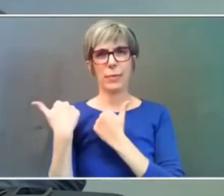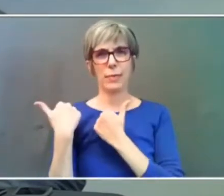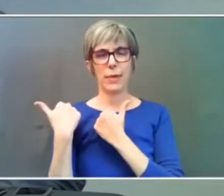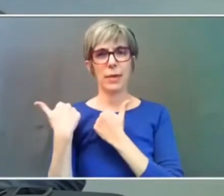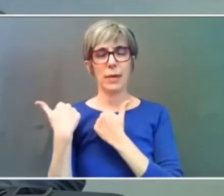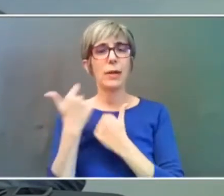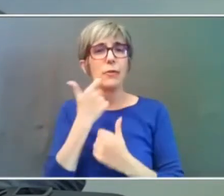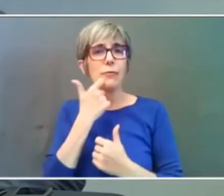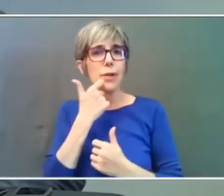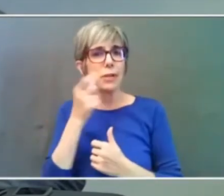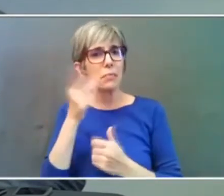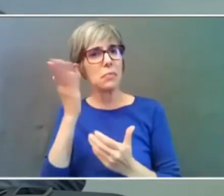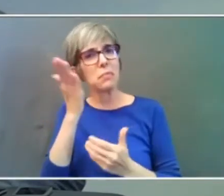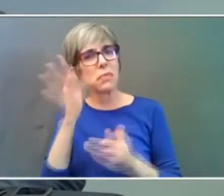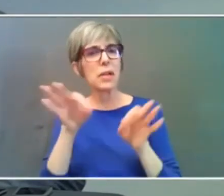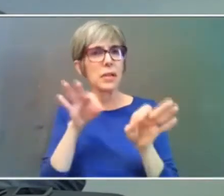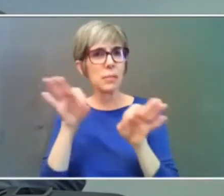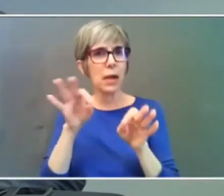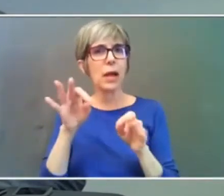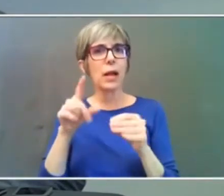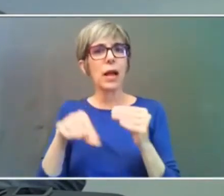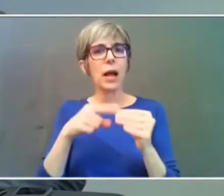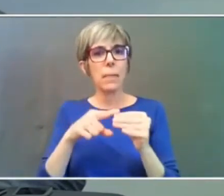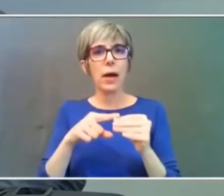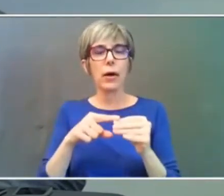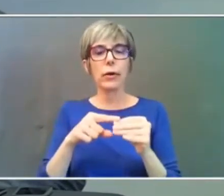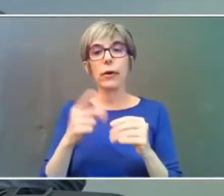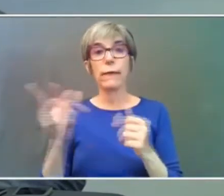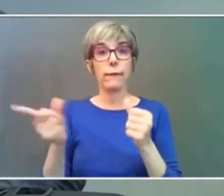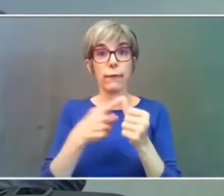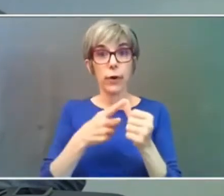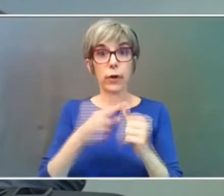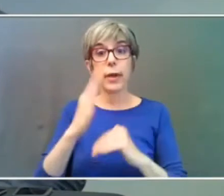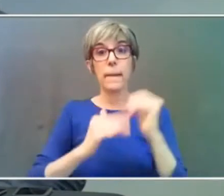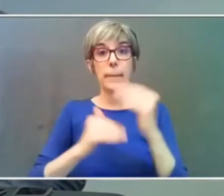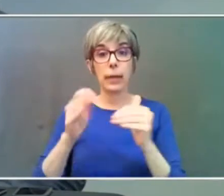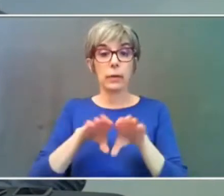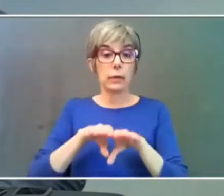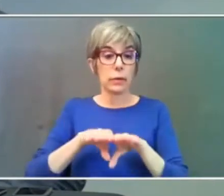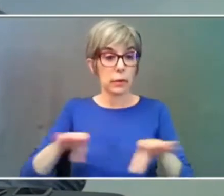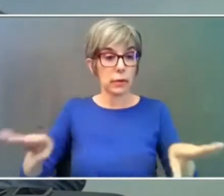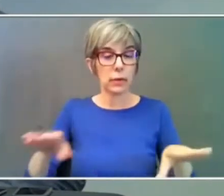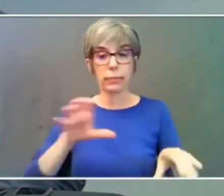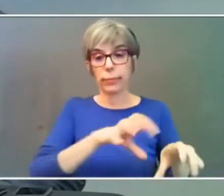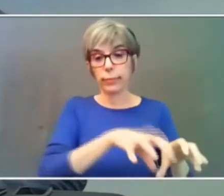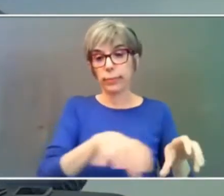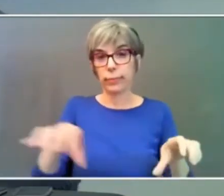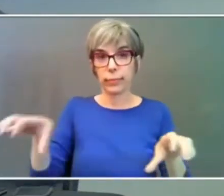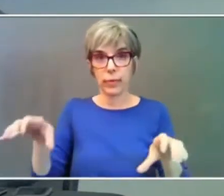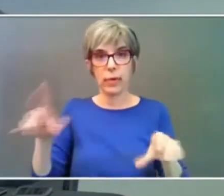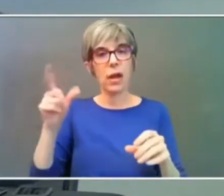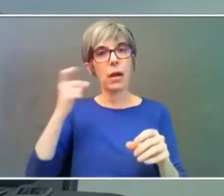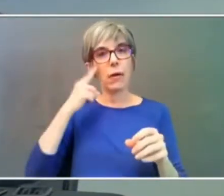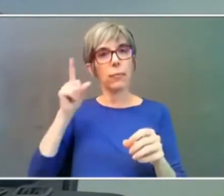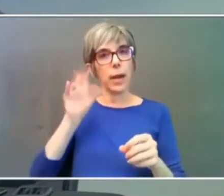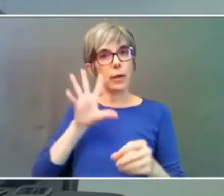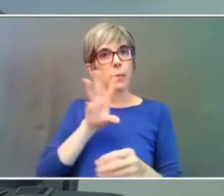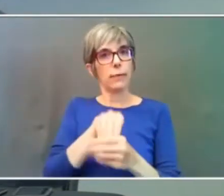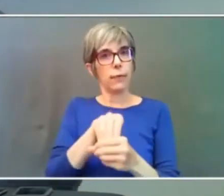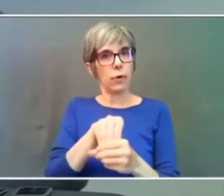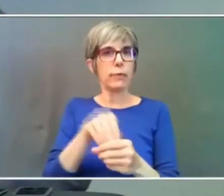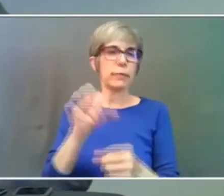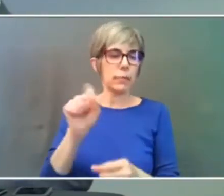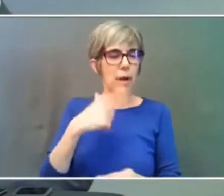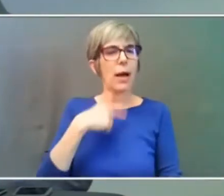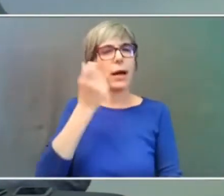about infrastructure, horizontal infrastructure improvements that government needs to be a part of. But I